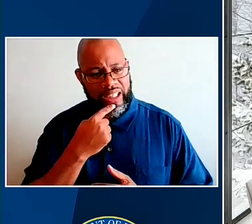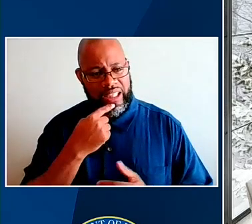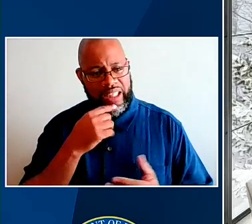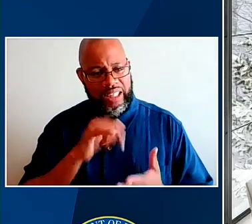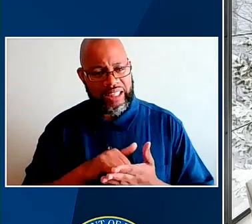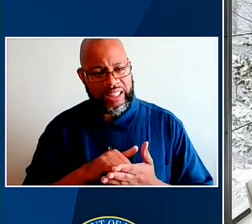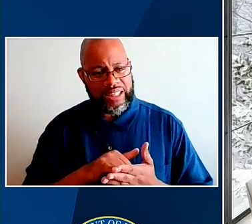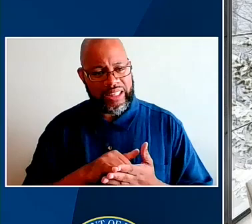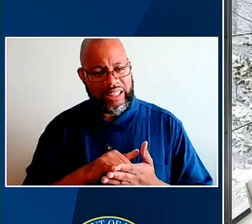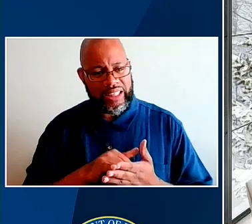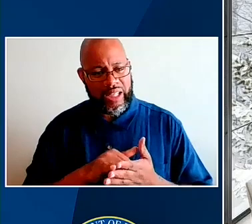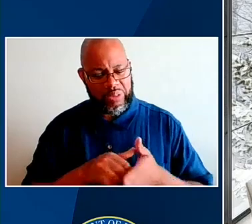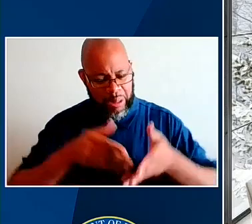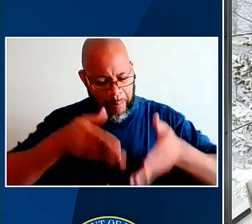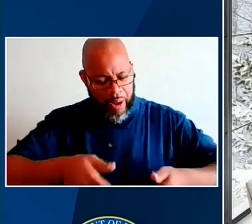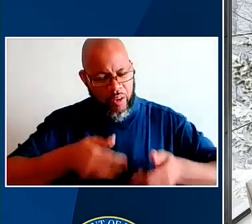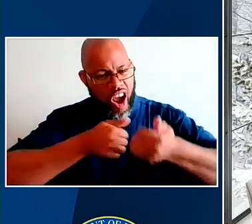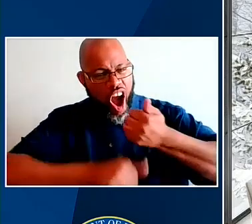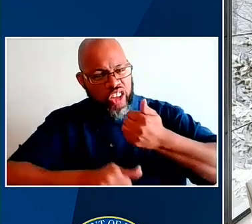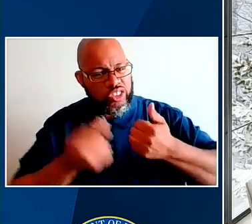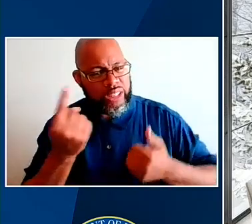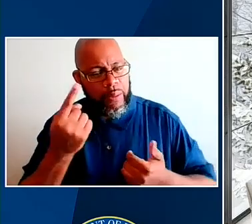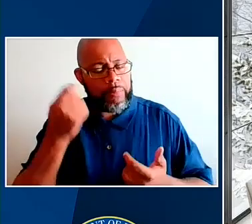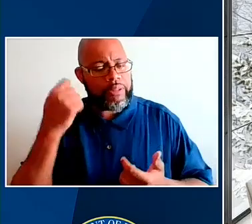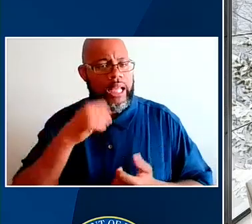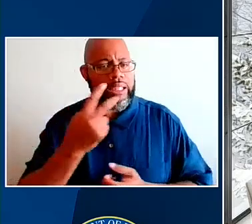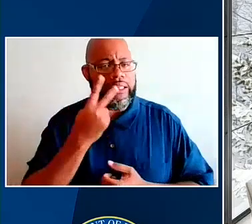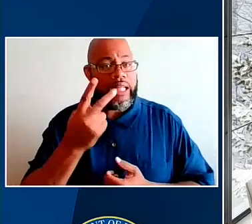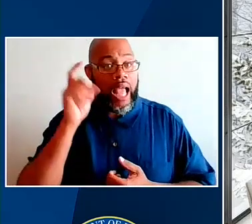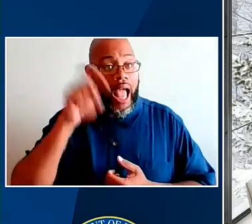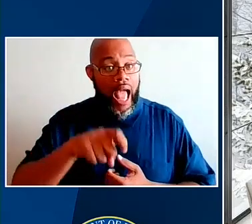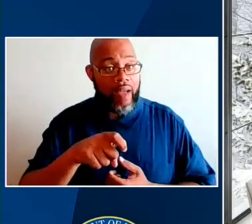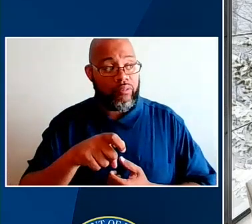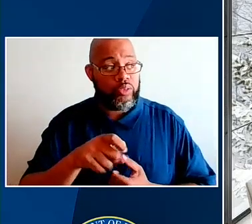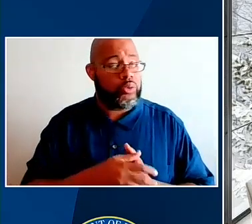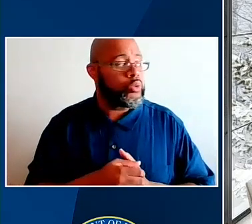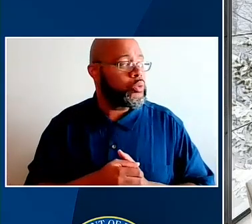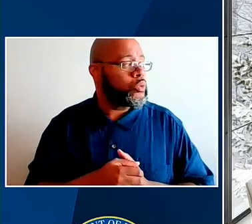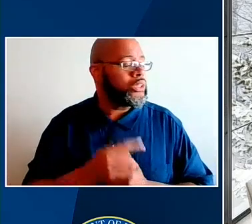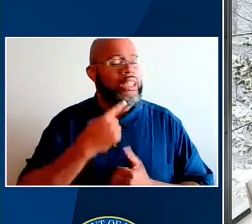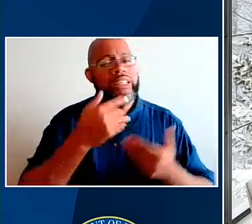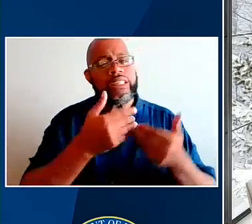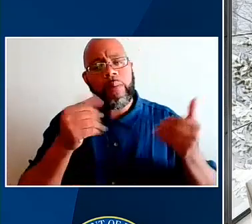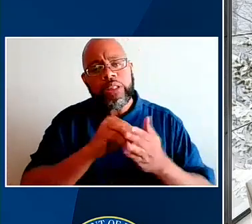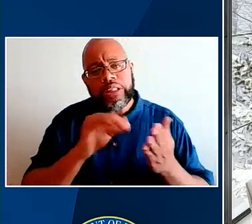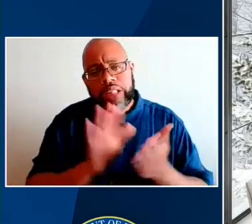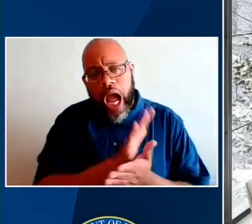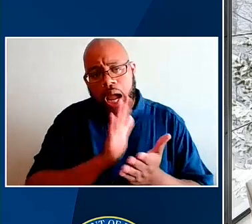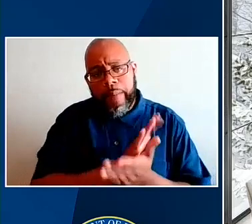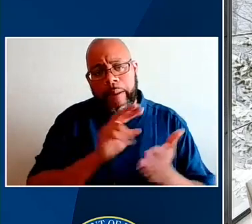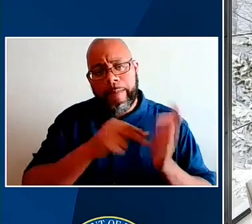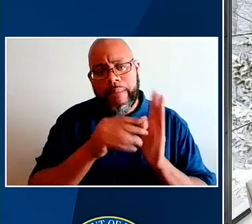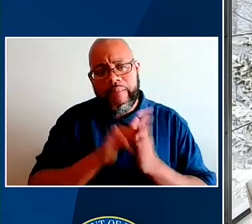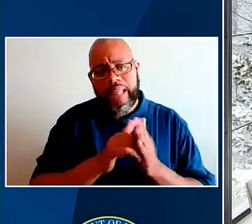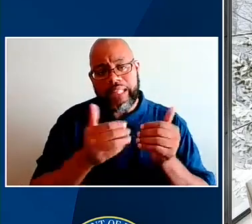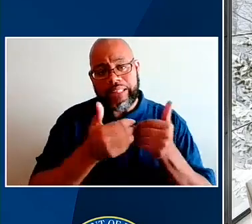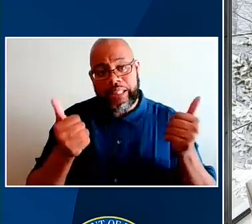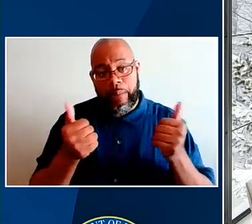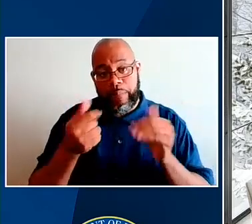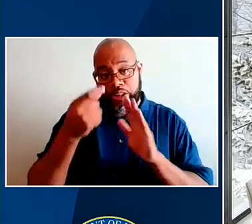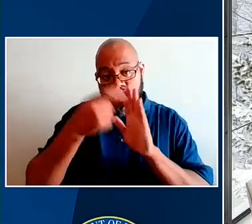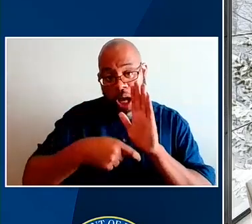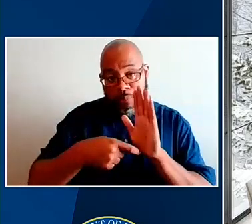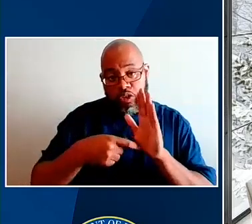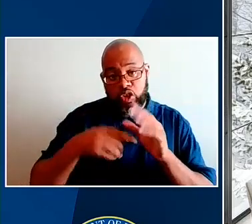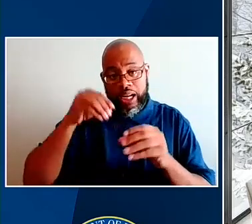it was buried under something? Because I could see, does it have to be when you say separate document, is it a separate chapter